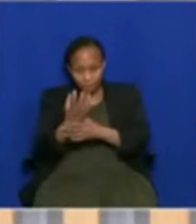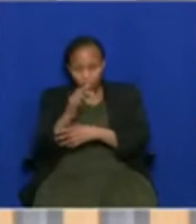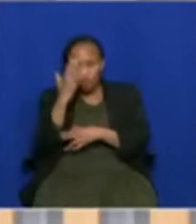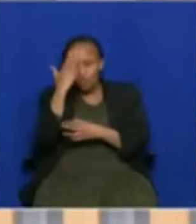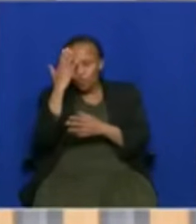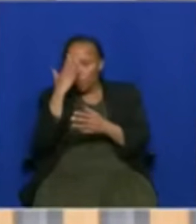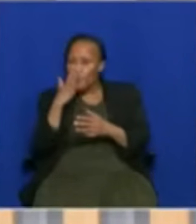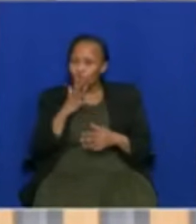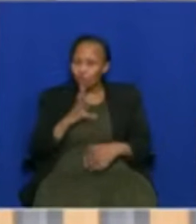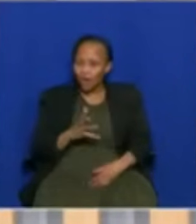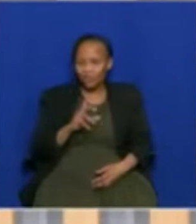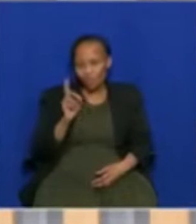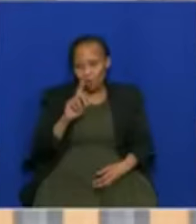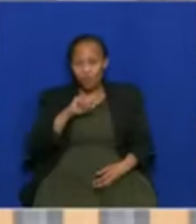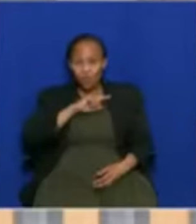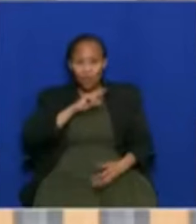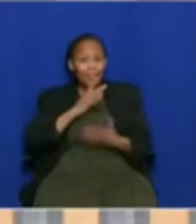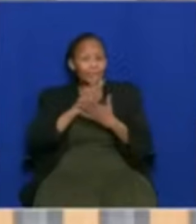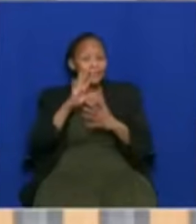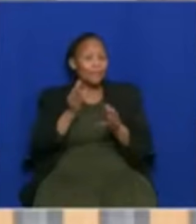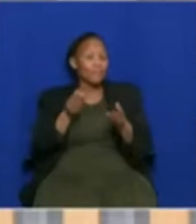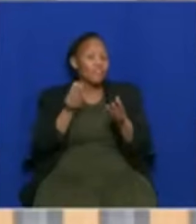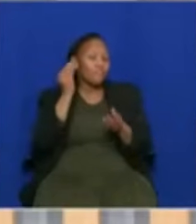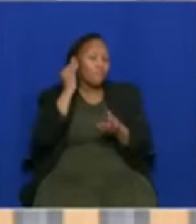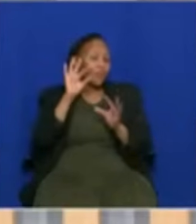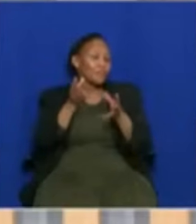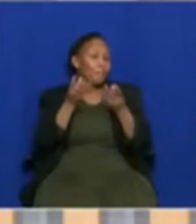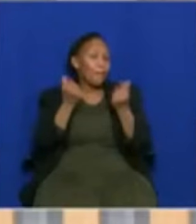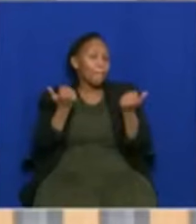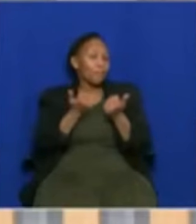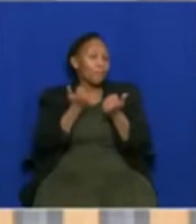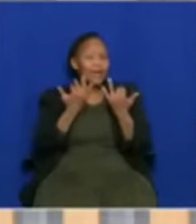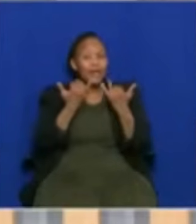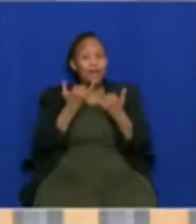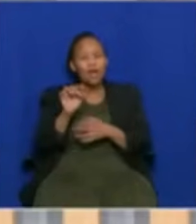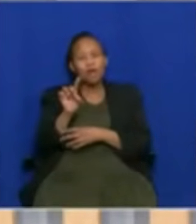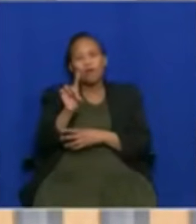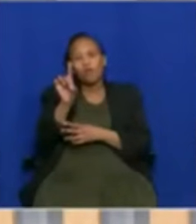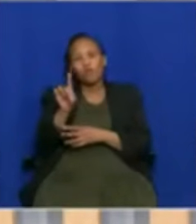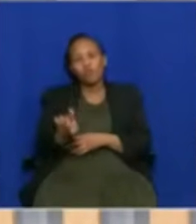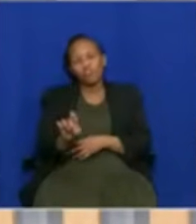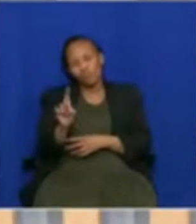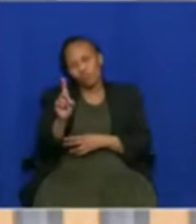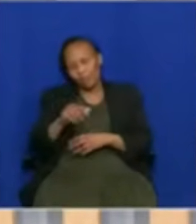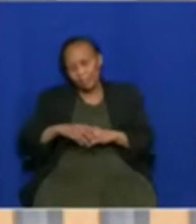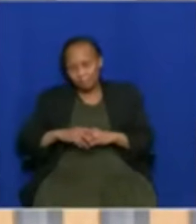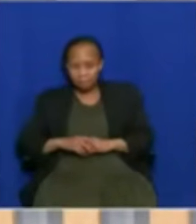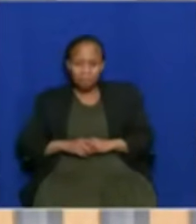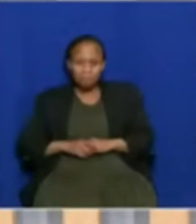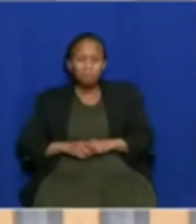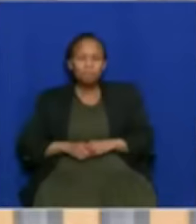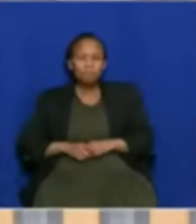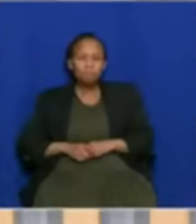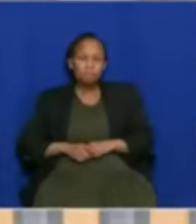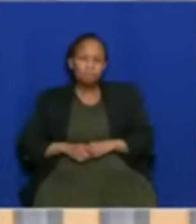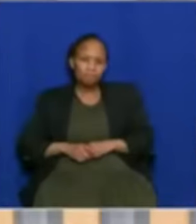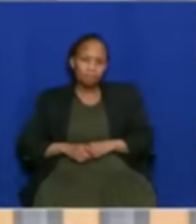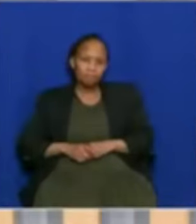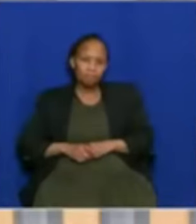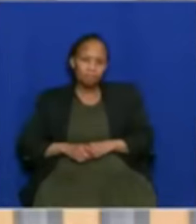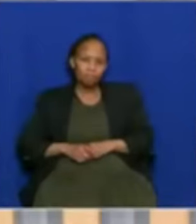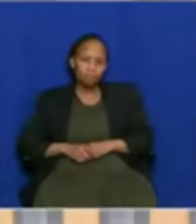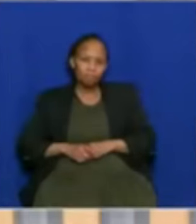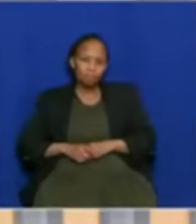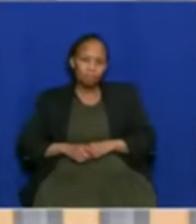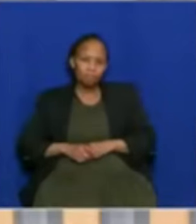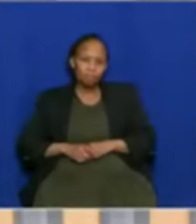information, and the question is, how did you, or from whom did you get the